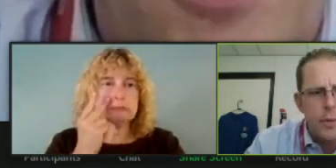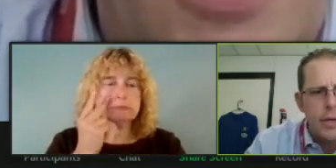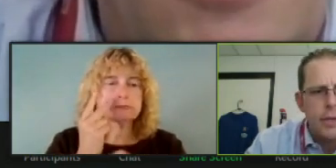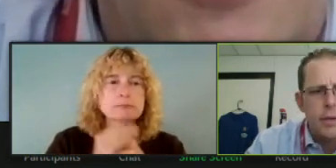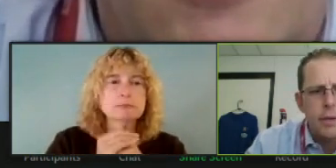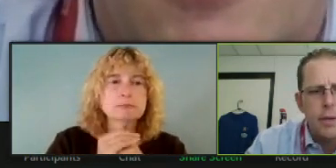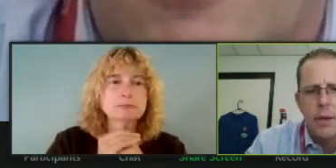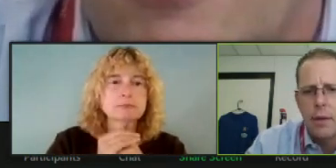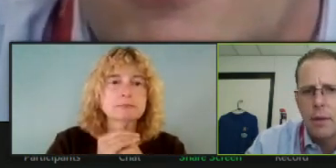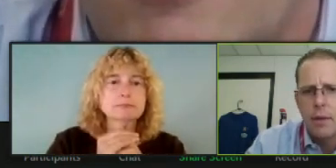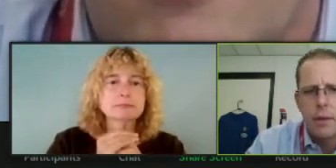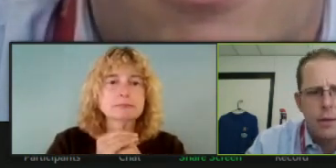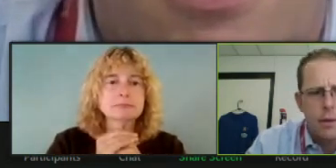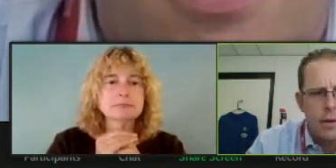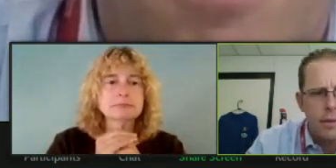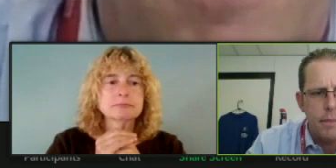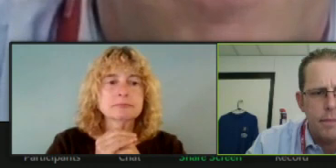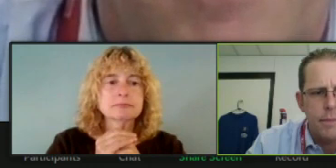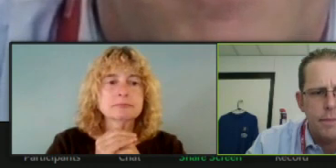But